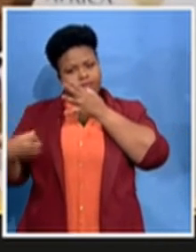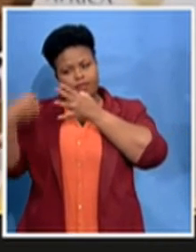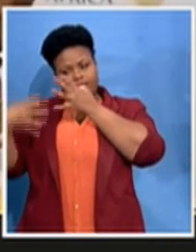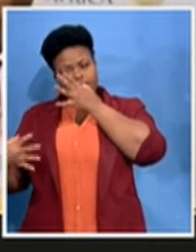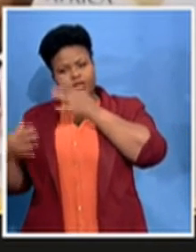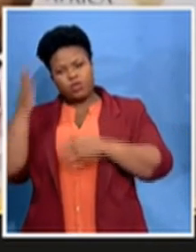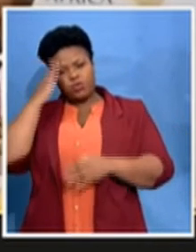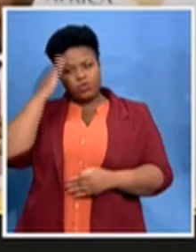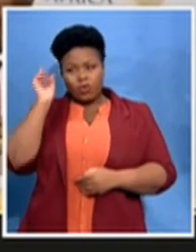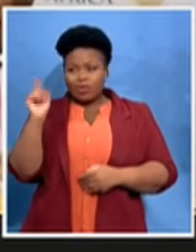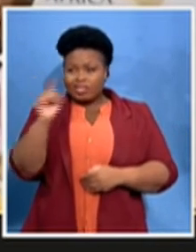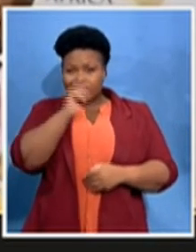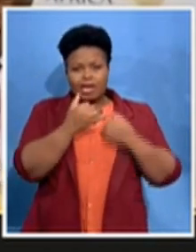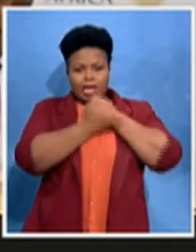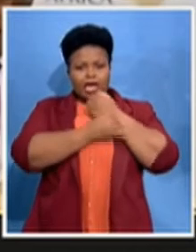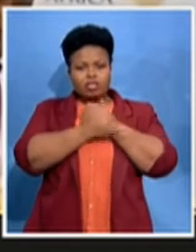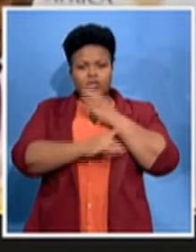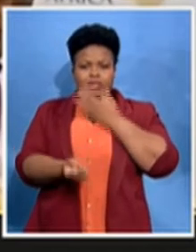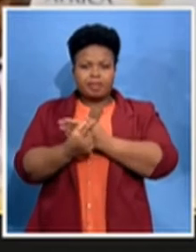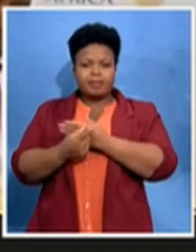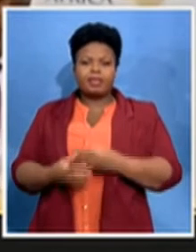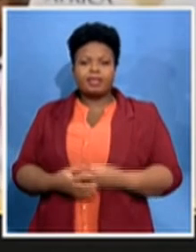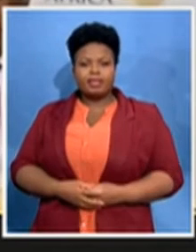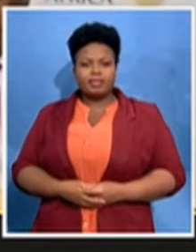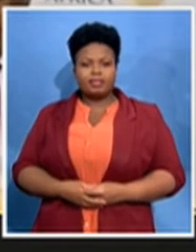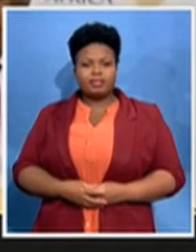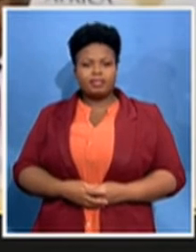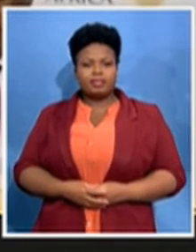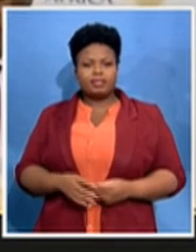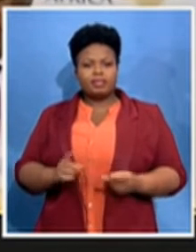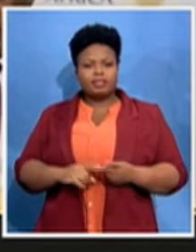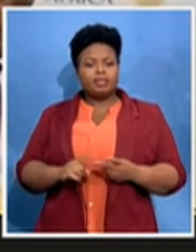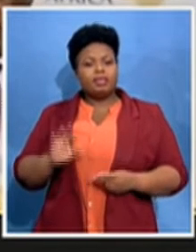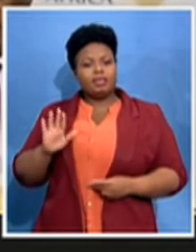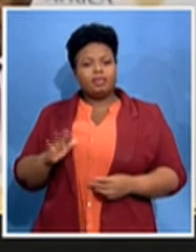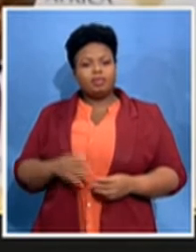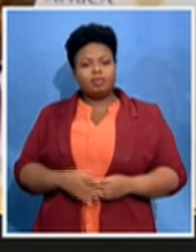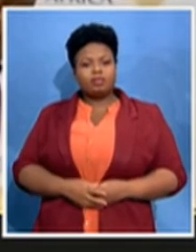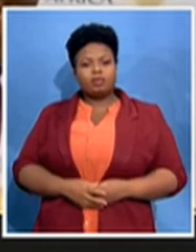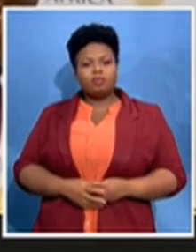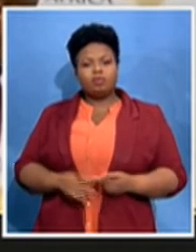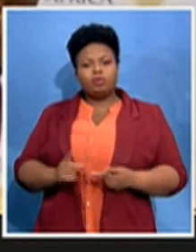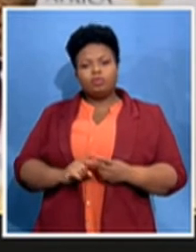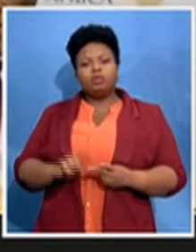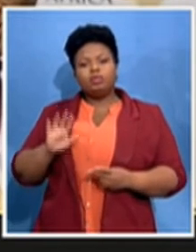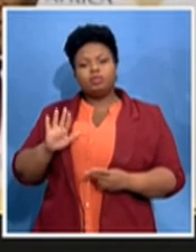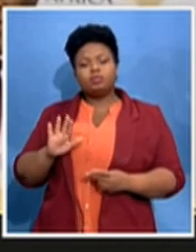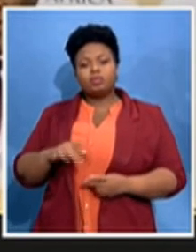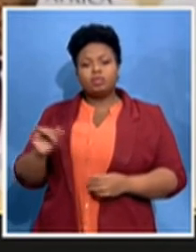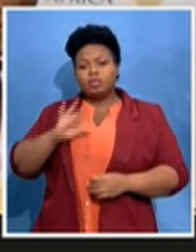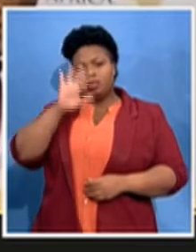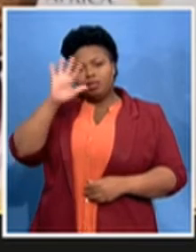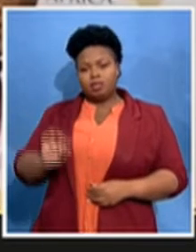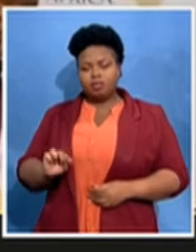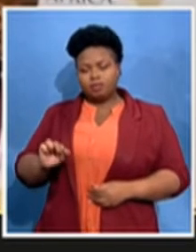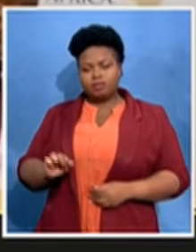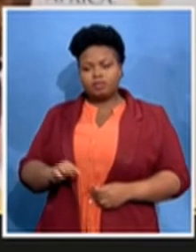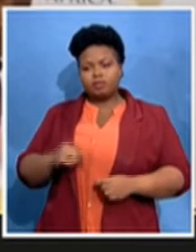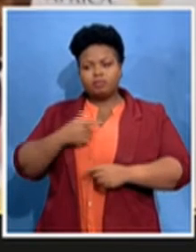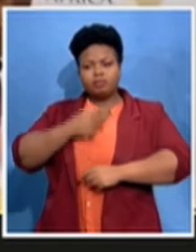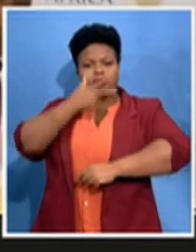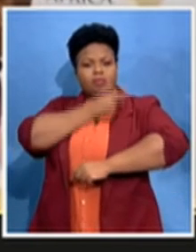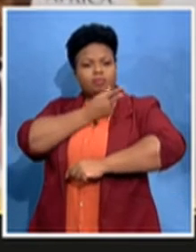With respect to the overall AVAT, which is the African Vaccine Acquisition Task Team efforts, last